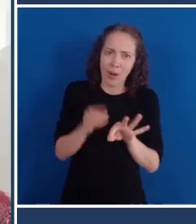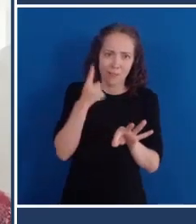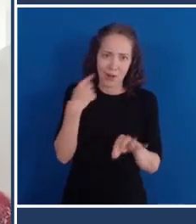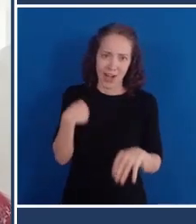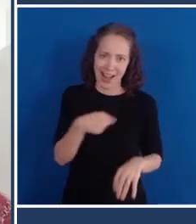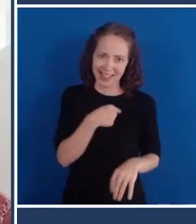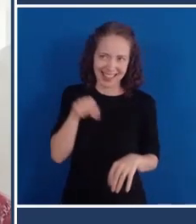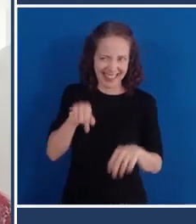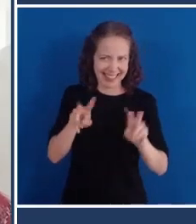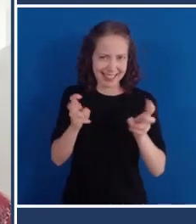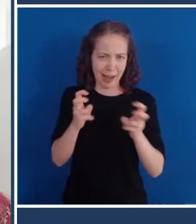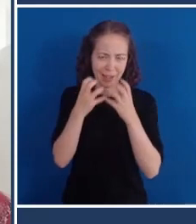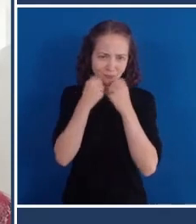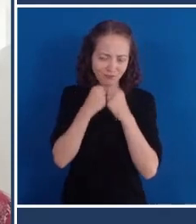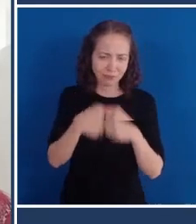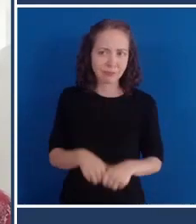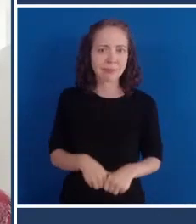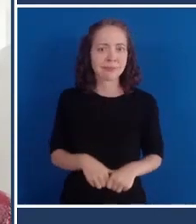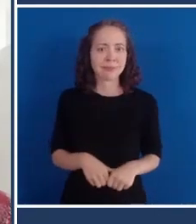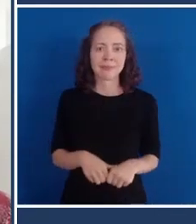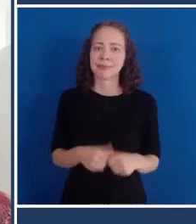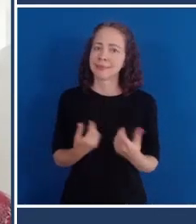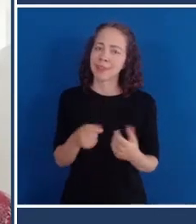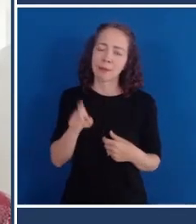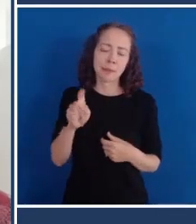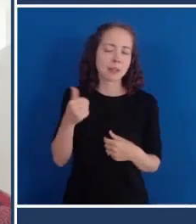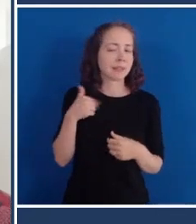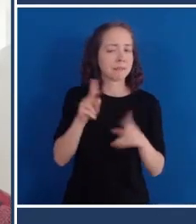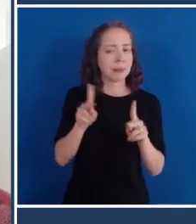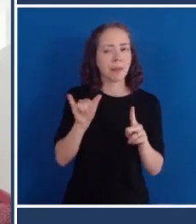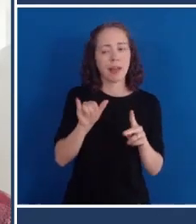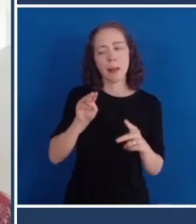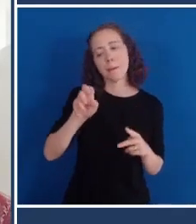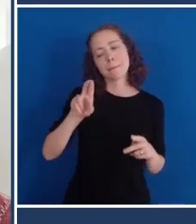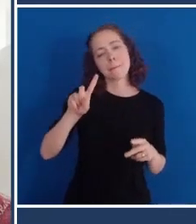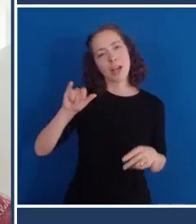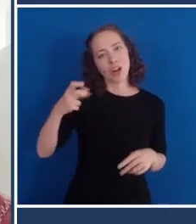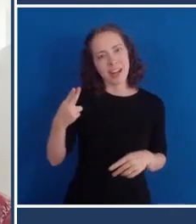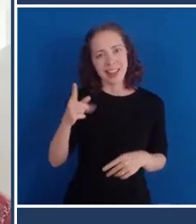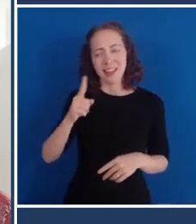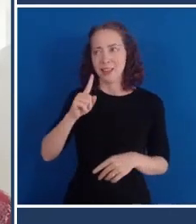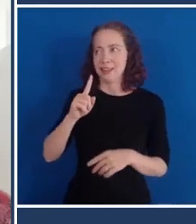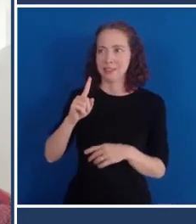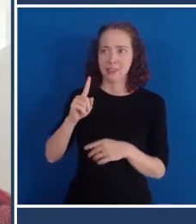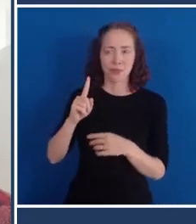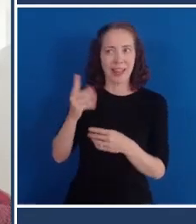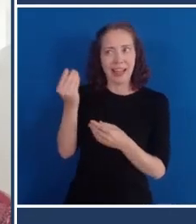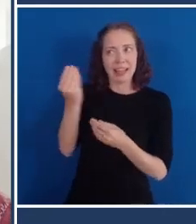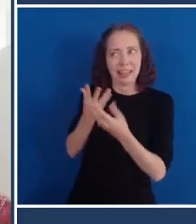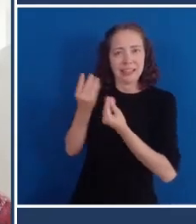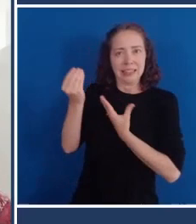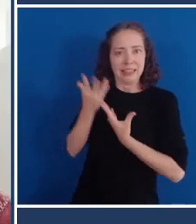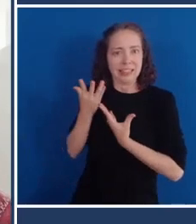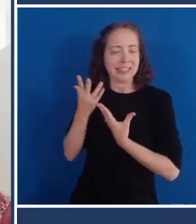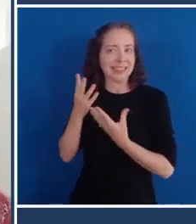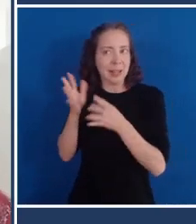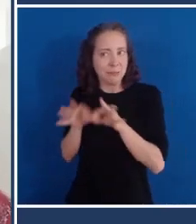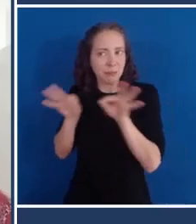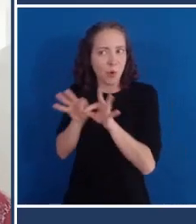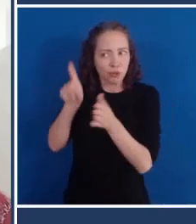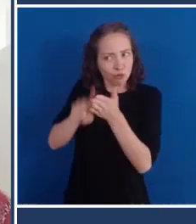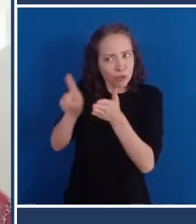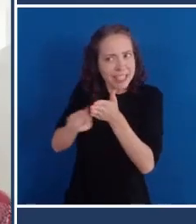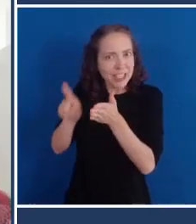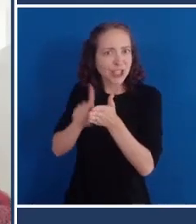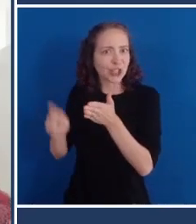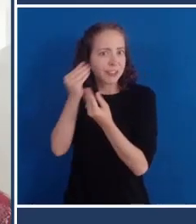you know, we couldn't do it without people like Meredith giving us those really important insights, research-led insights, in